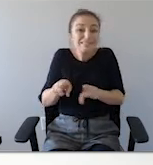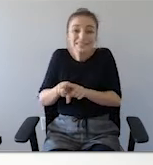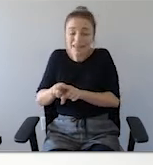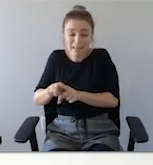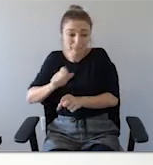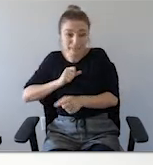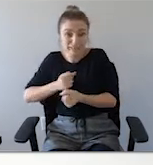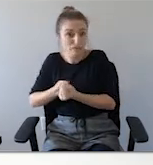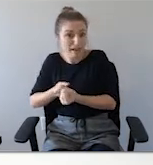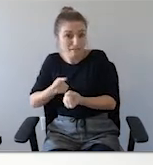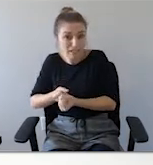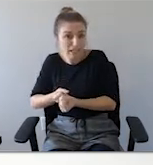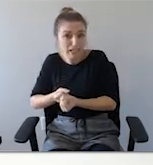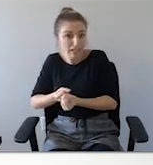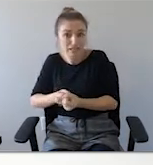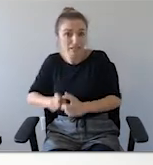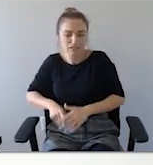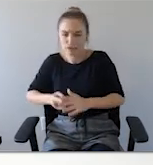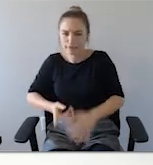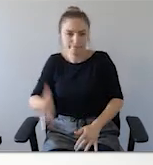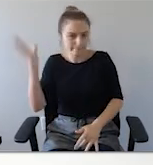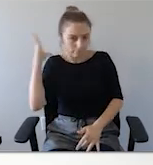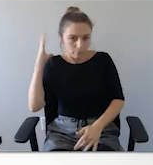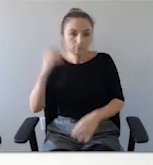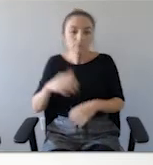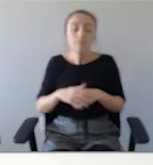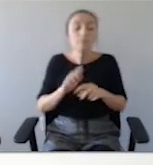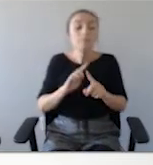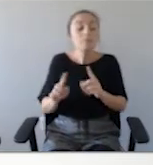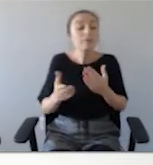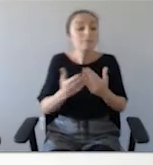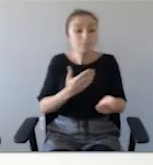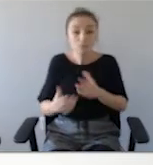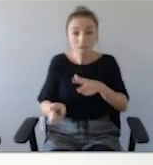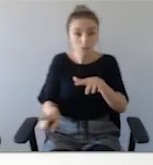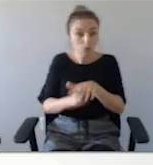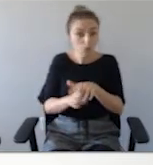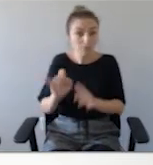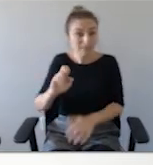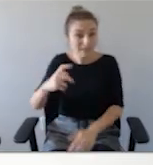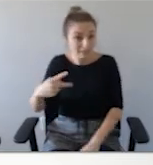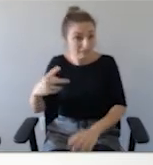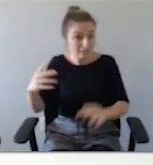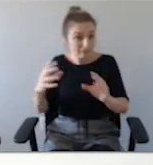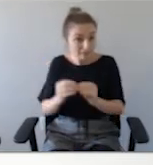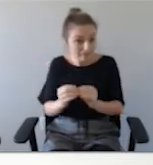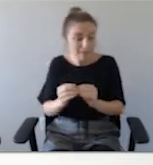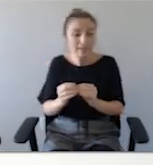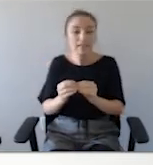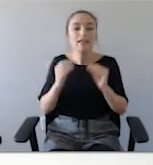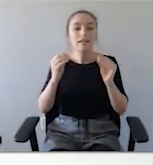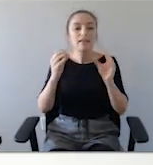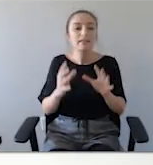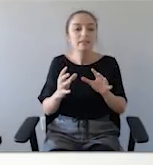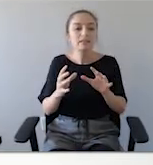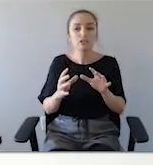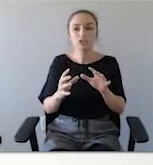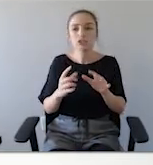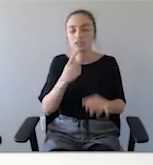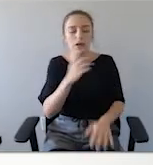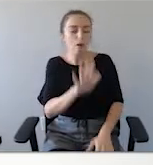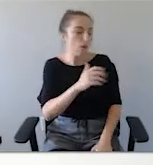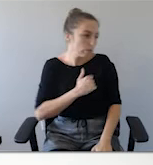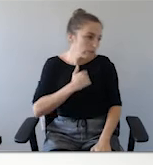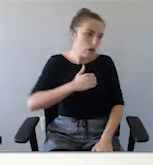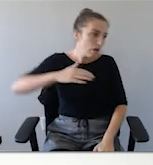little, if I got to an IEP meeting and the teachers came rushing in, was like, oh, sorry we're late, but you